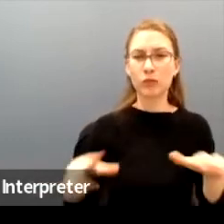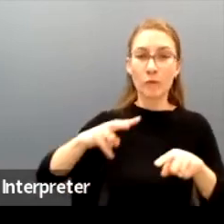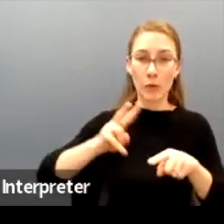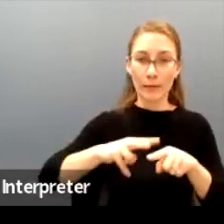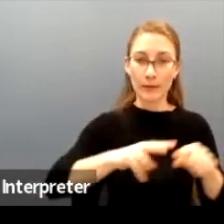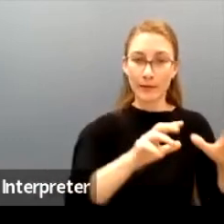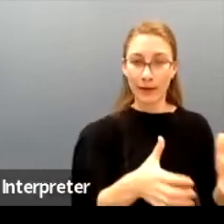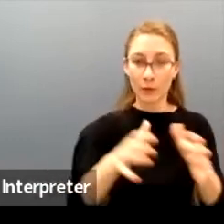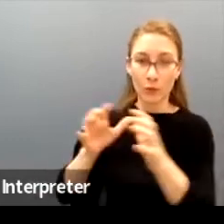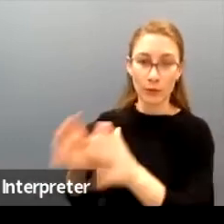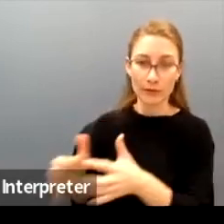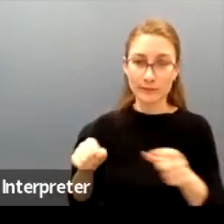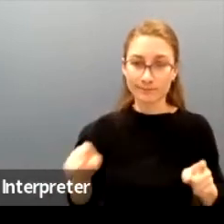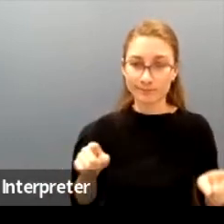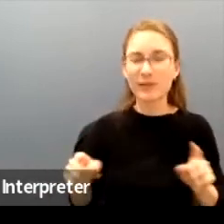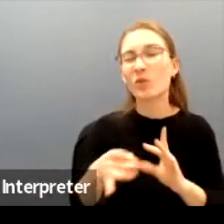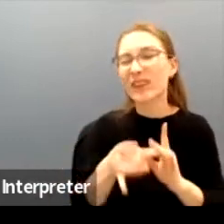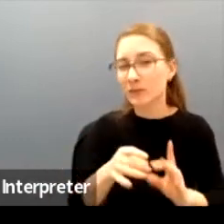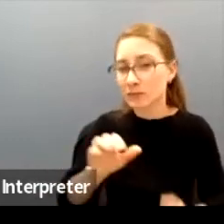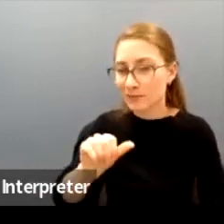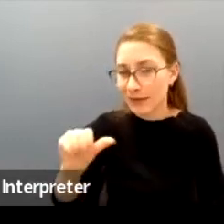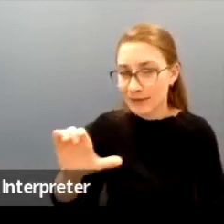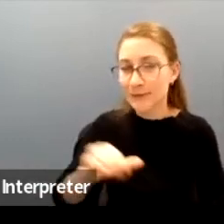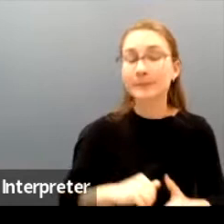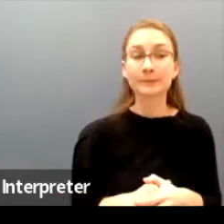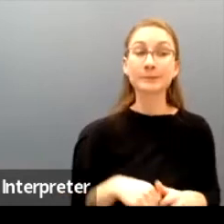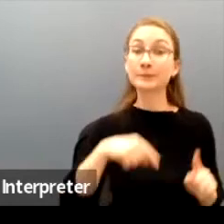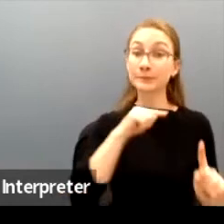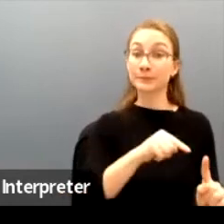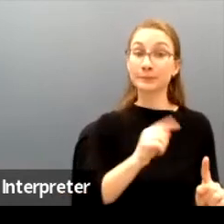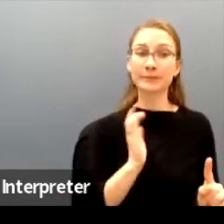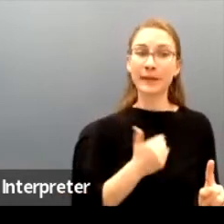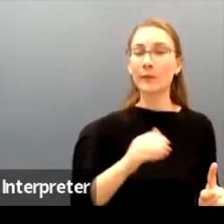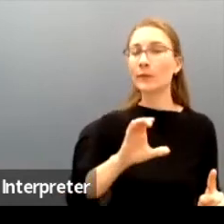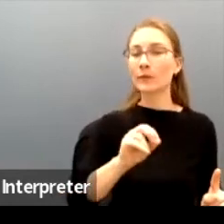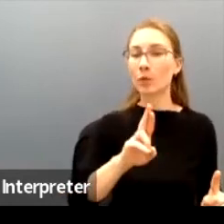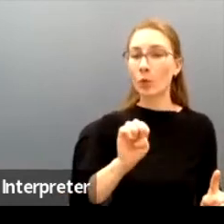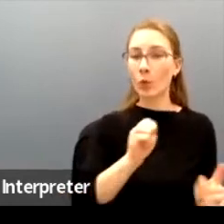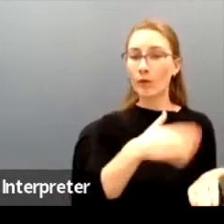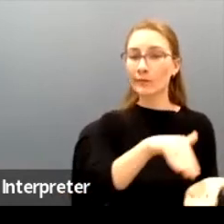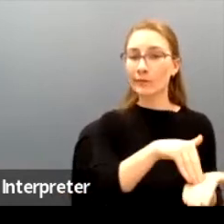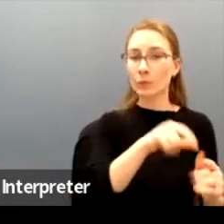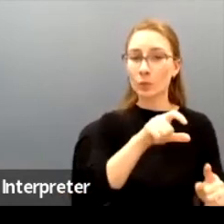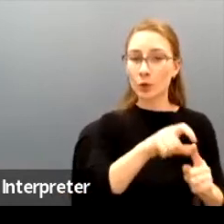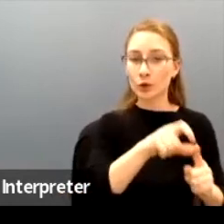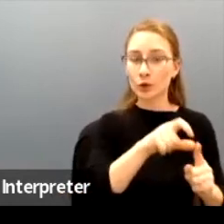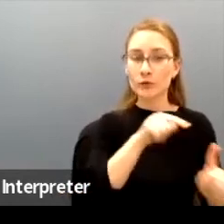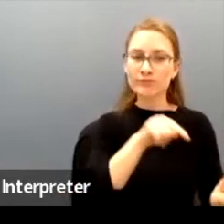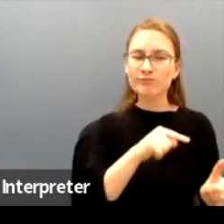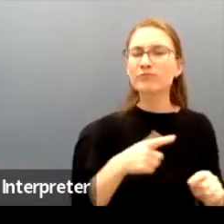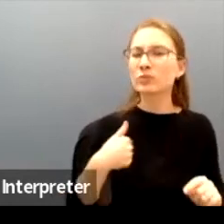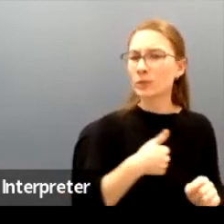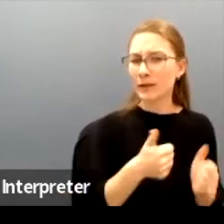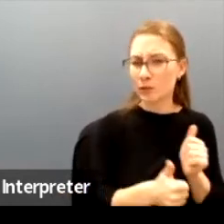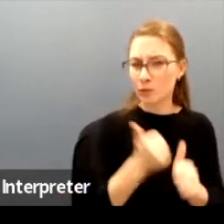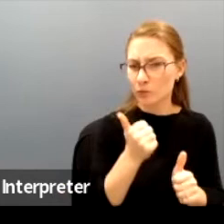and in regards to AAC. So you have our core words. So our core words are words that make up a percentage of words that we mostly use